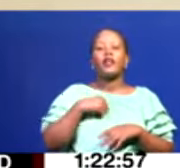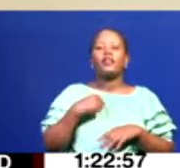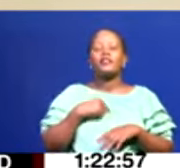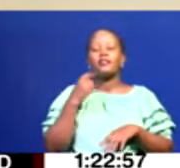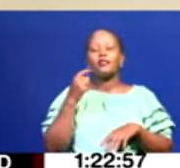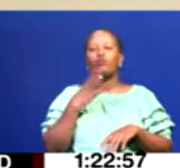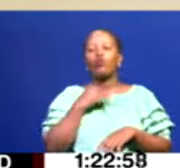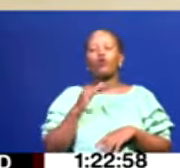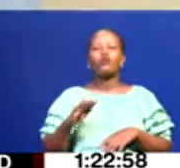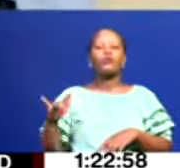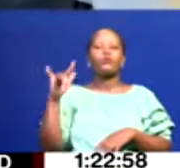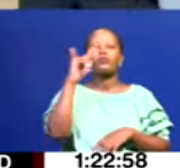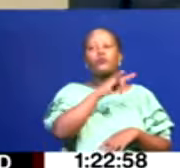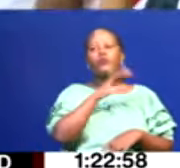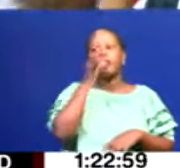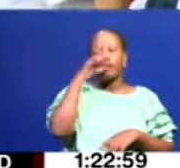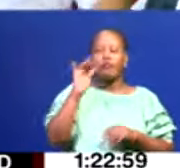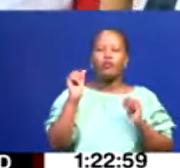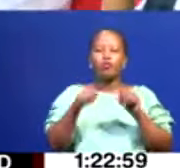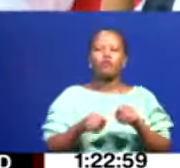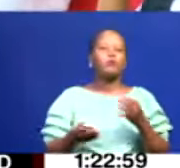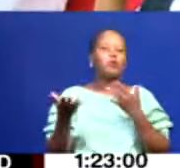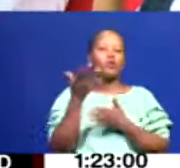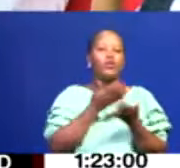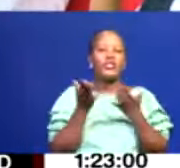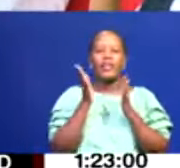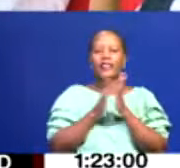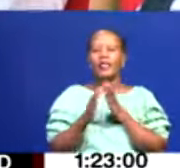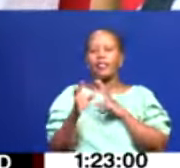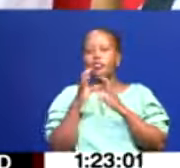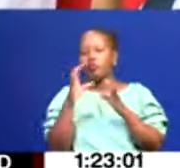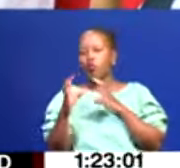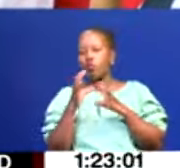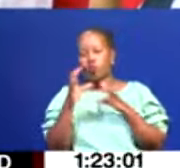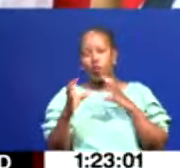able to interact with other people. This is Far reporting for Lunchtime News.